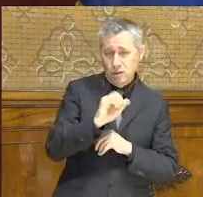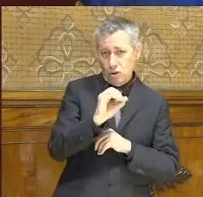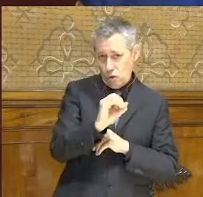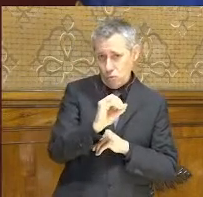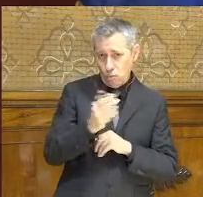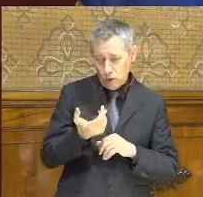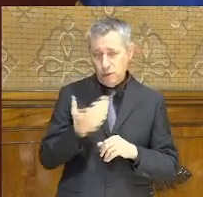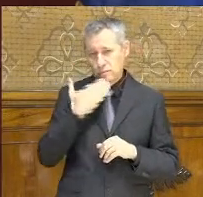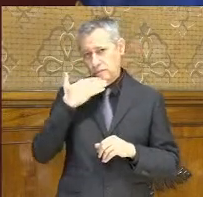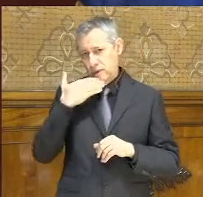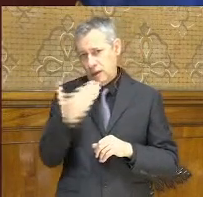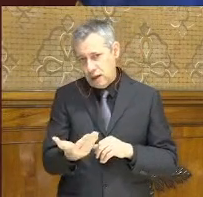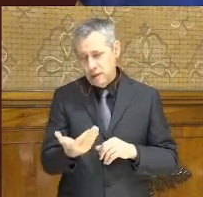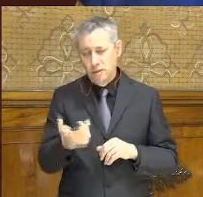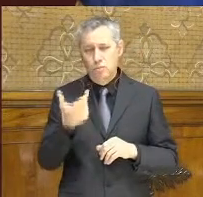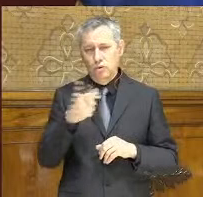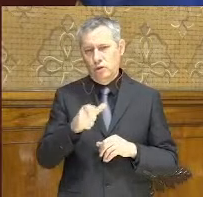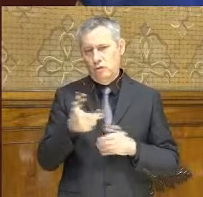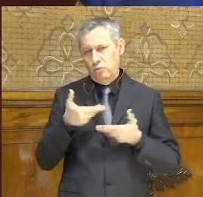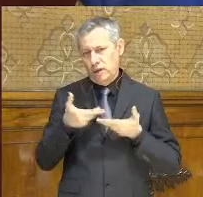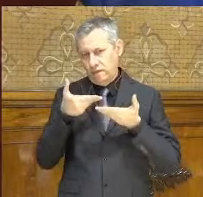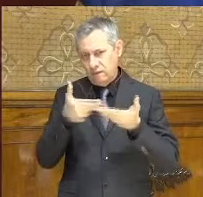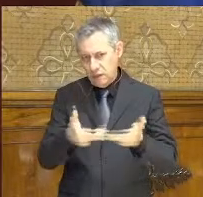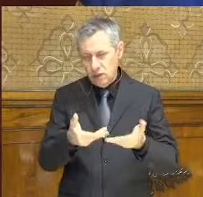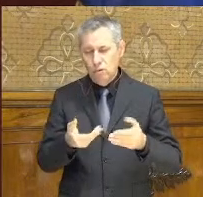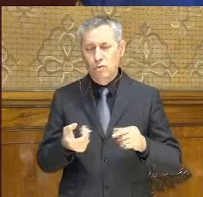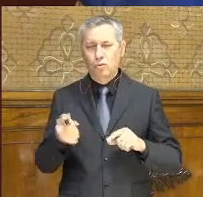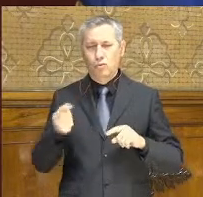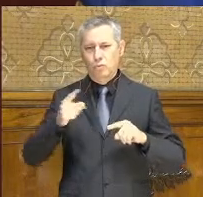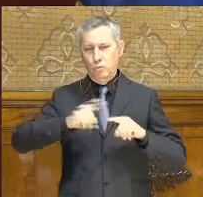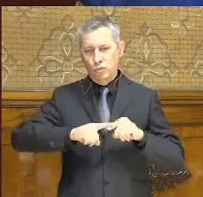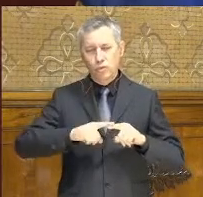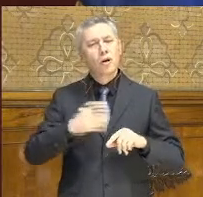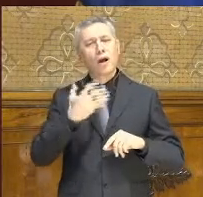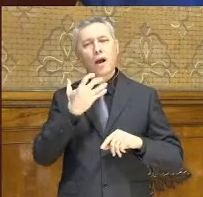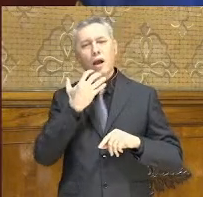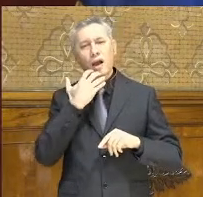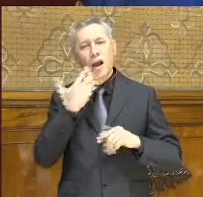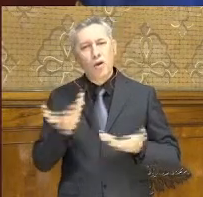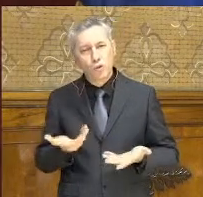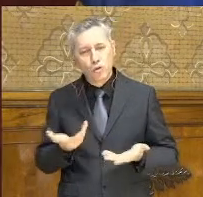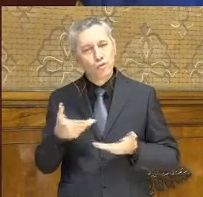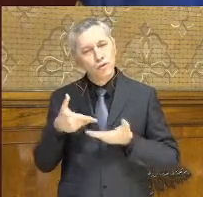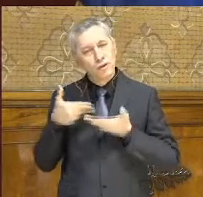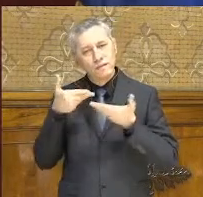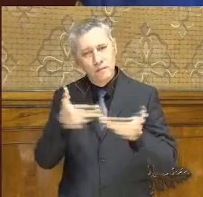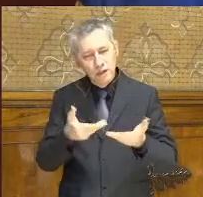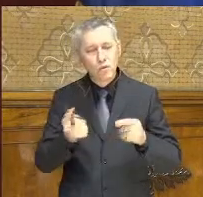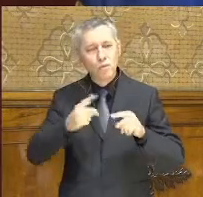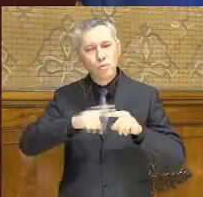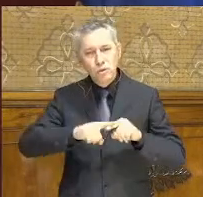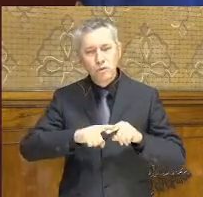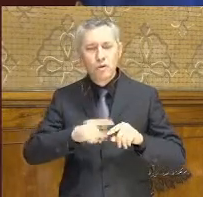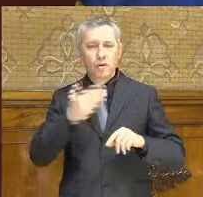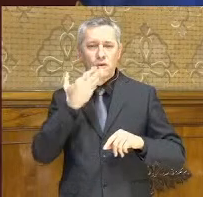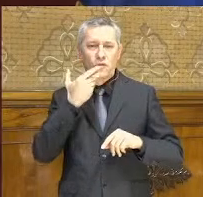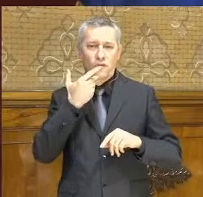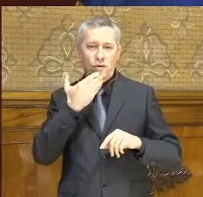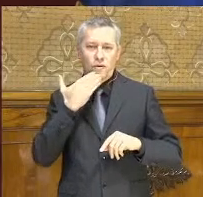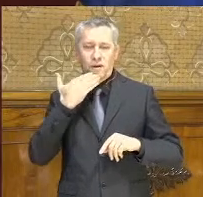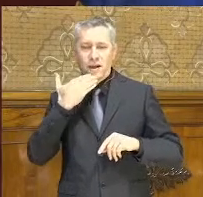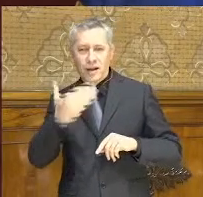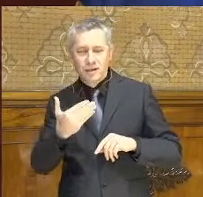her invitation, for her warmth and friendship, and I'd like to thank Franco